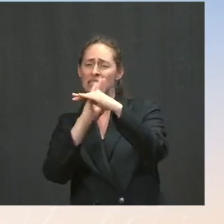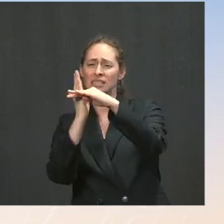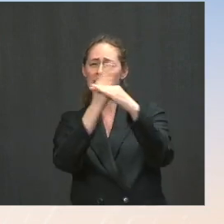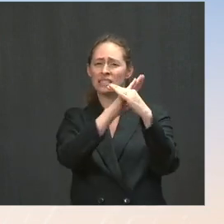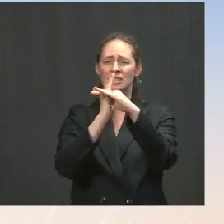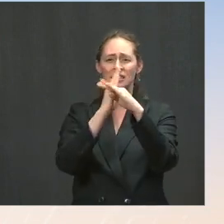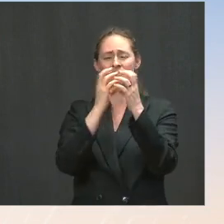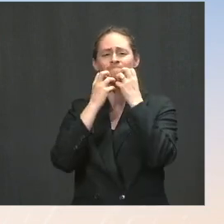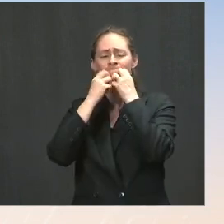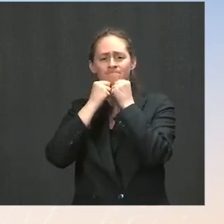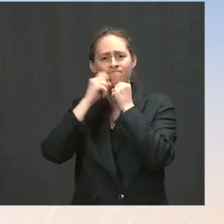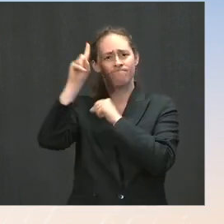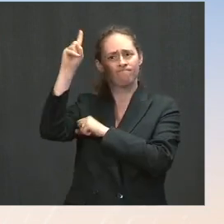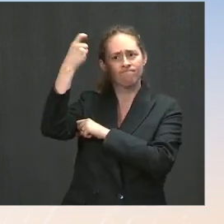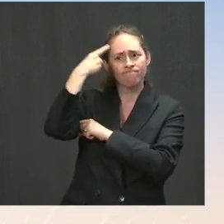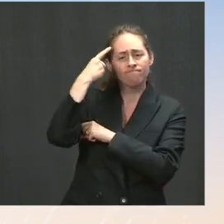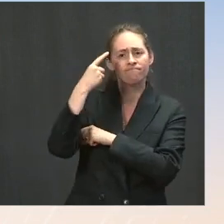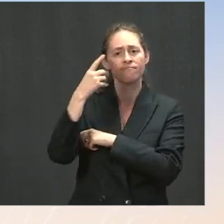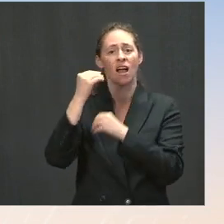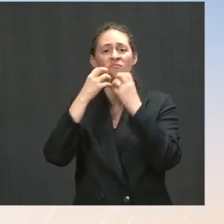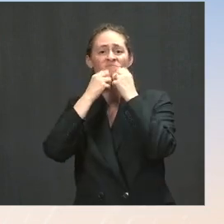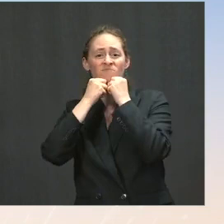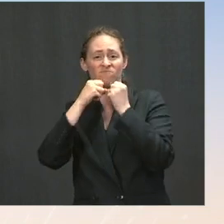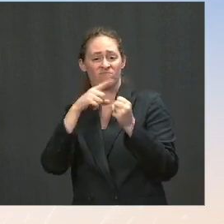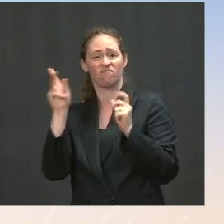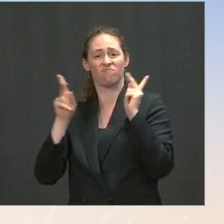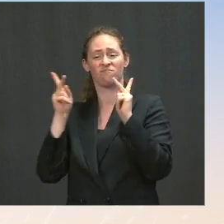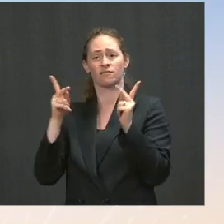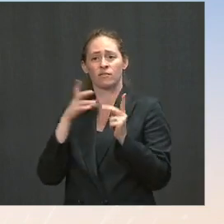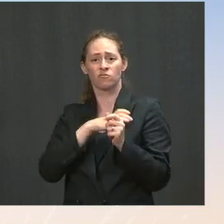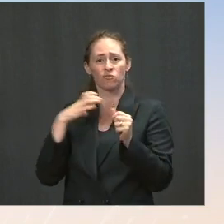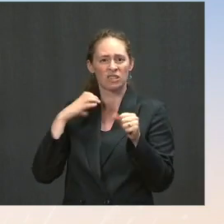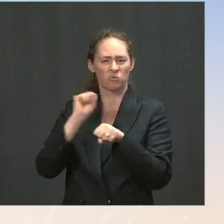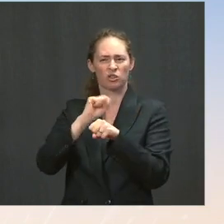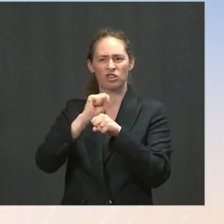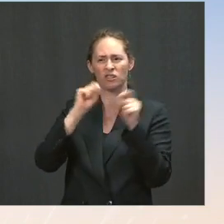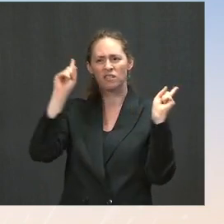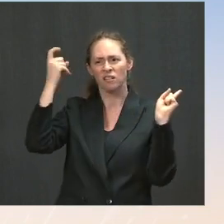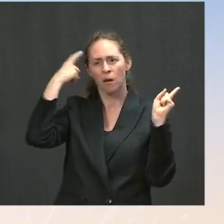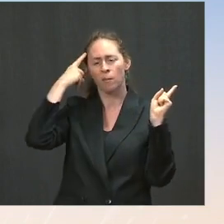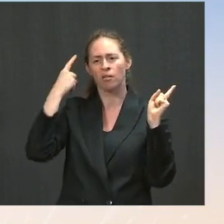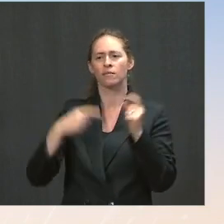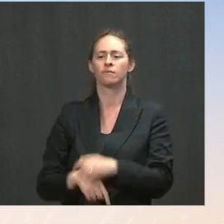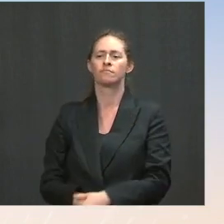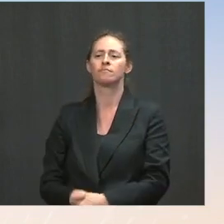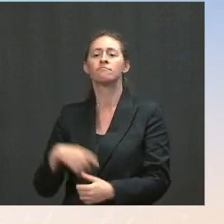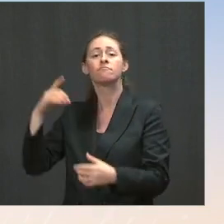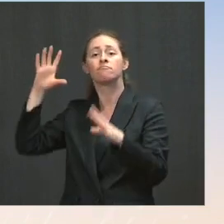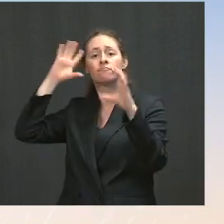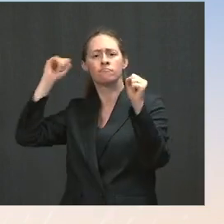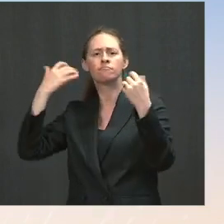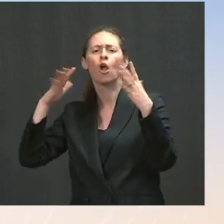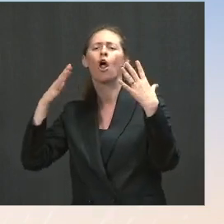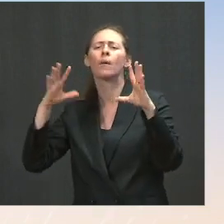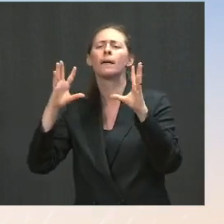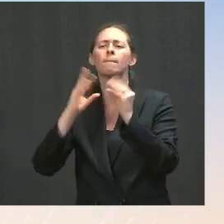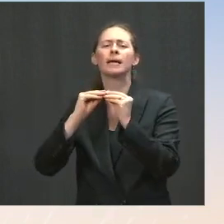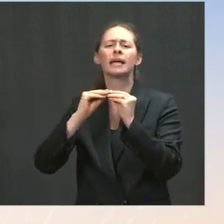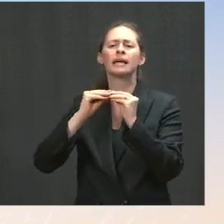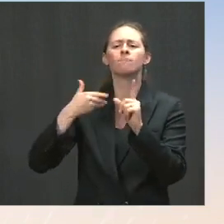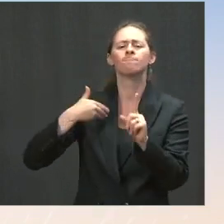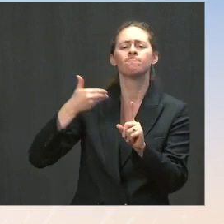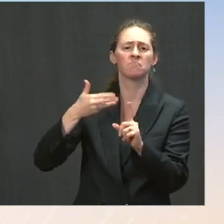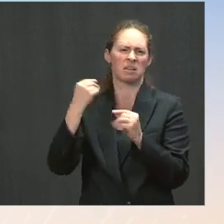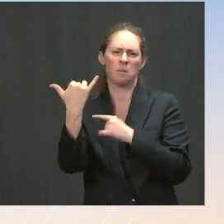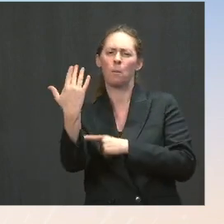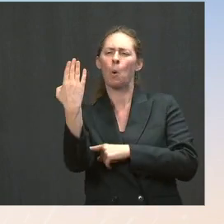of Congress from both parties. The president has had a range of meetings and briefings and engagements this morning. I know he's intending to